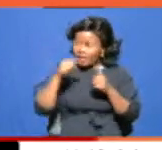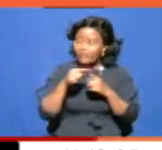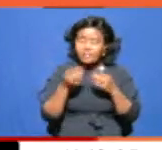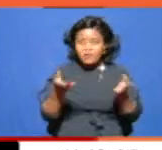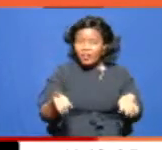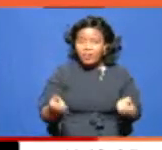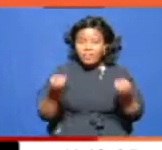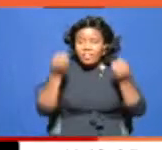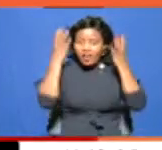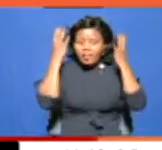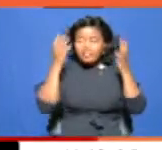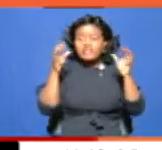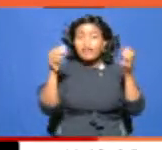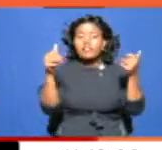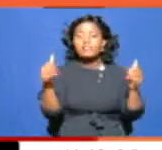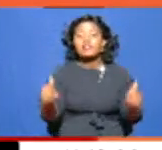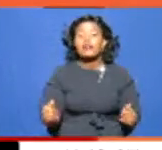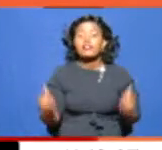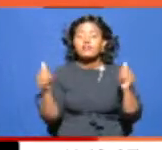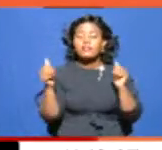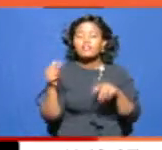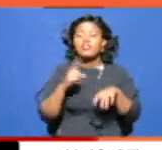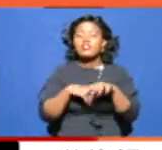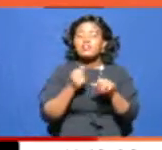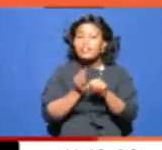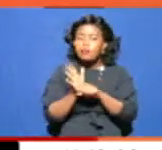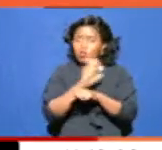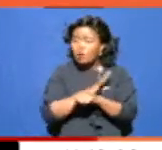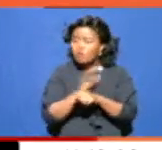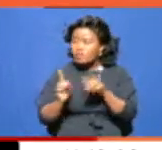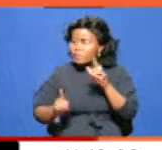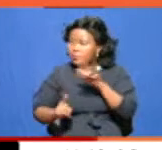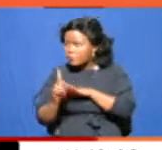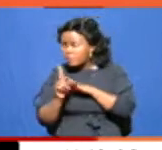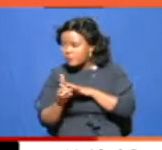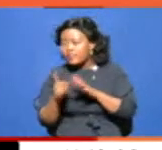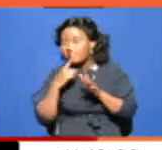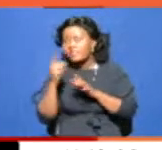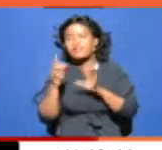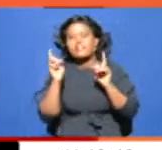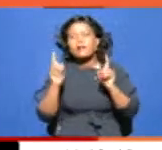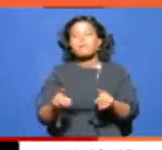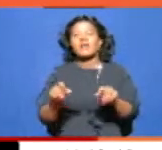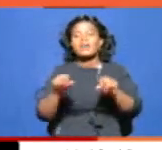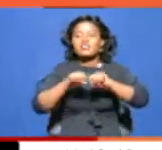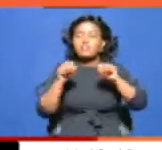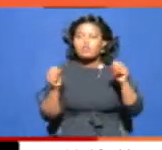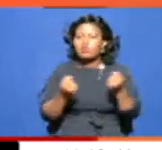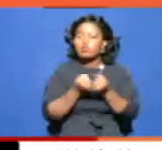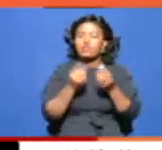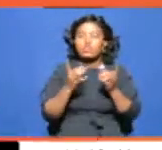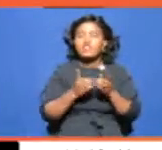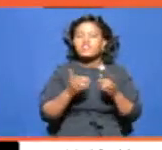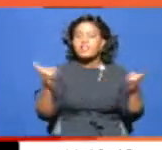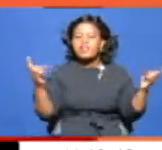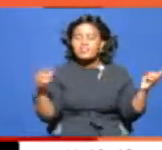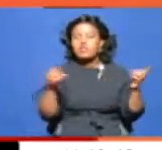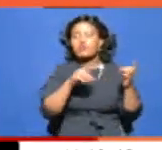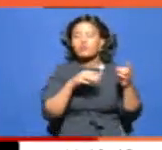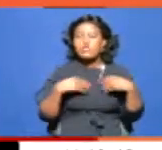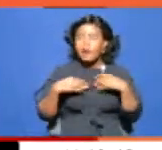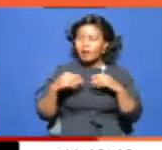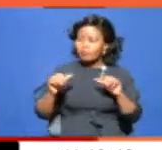was COVID, they said that we need to have social distancing. We've been having that for more than a decade now.